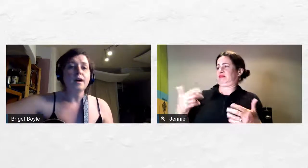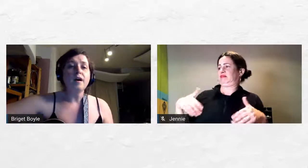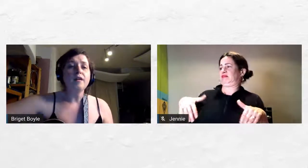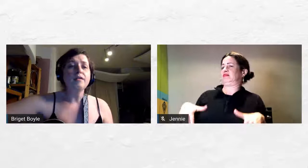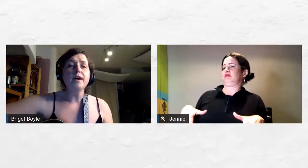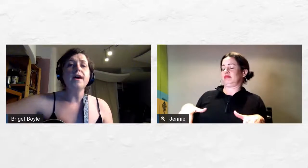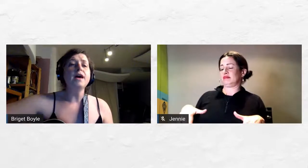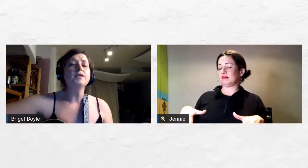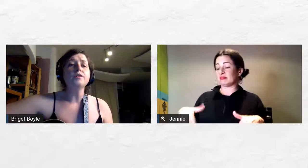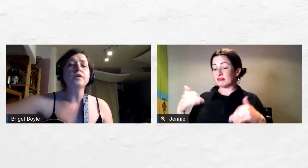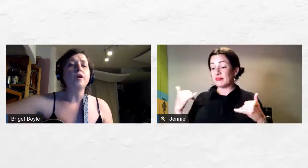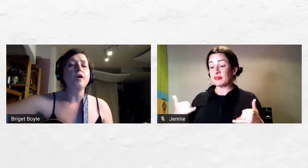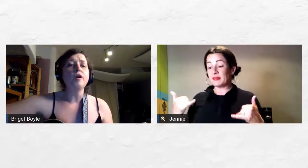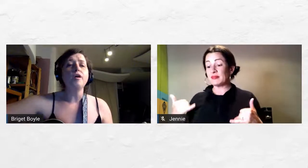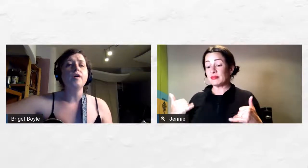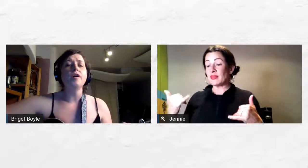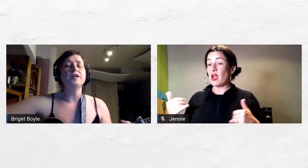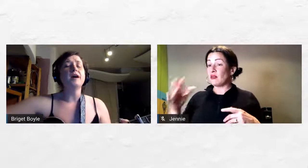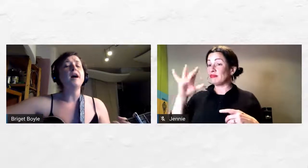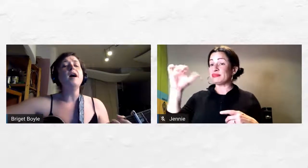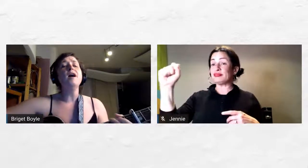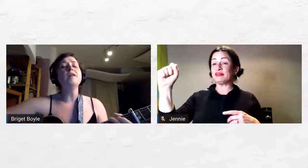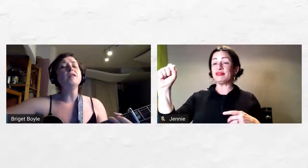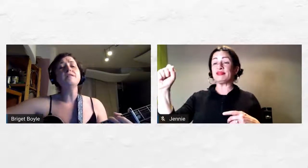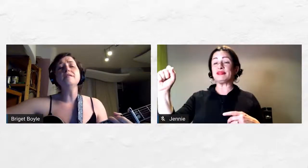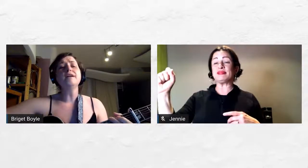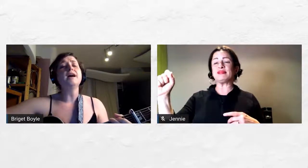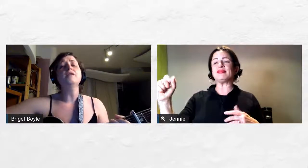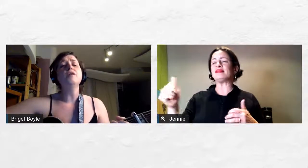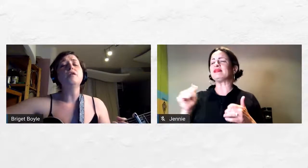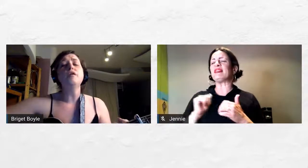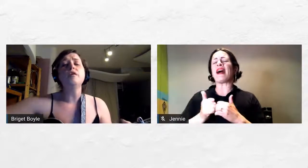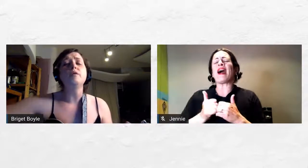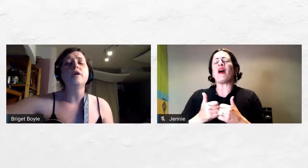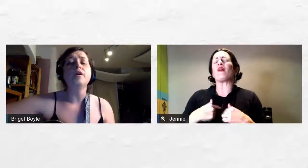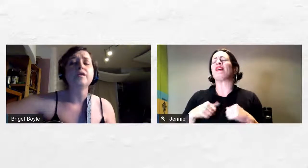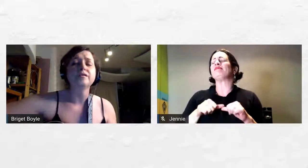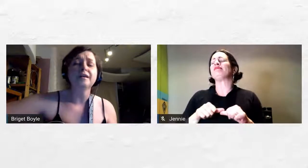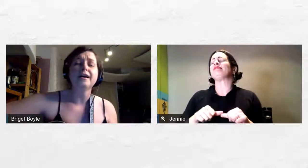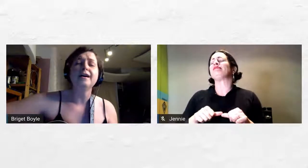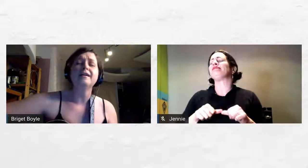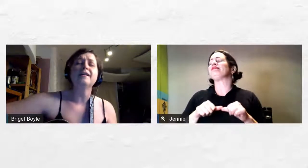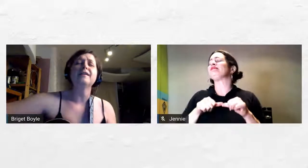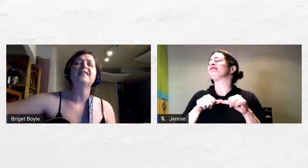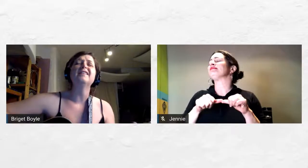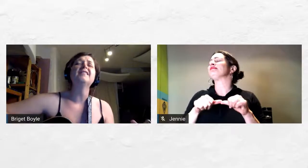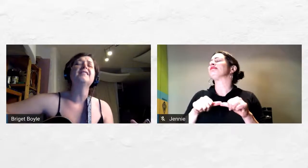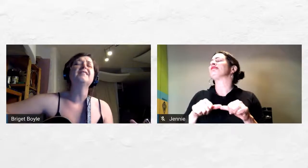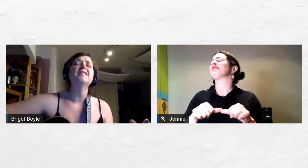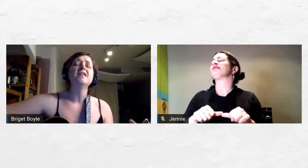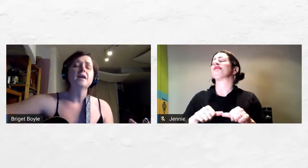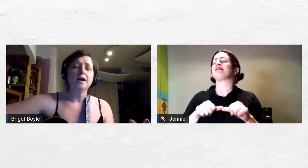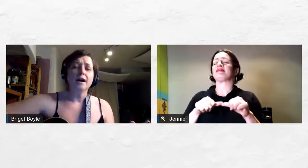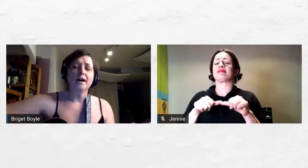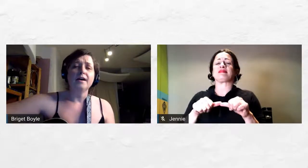But now that you're gone, how can I go on?